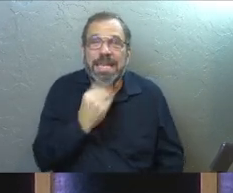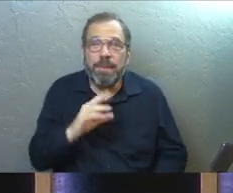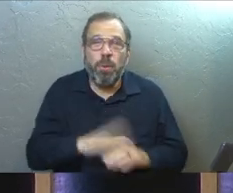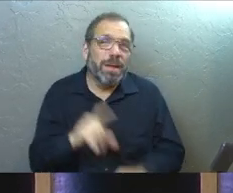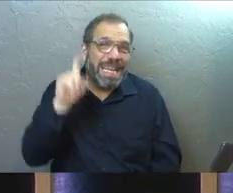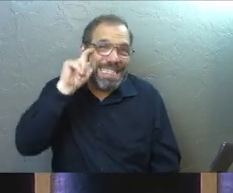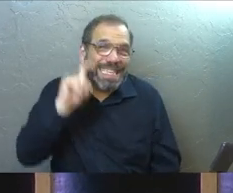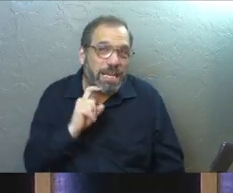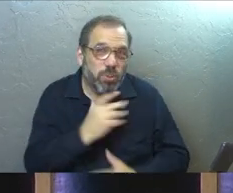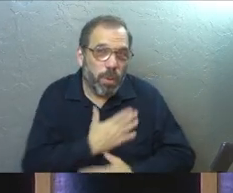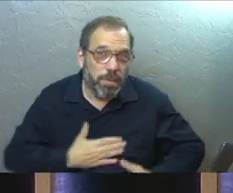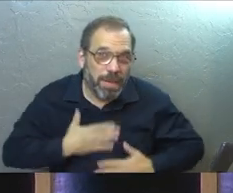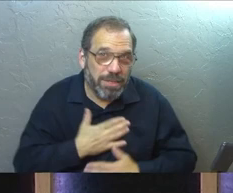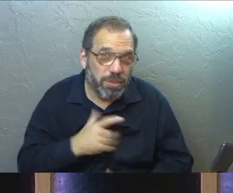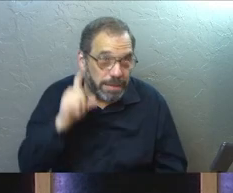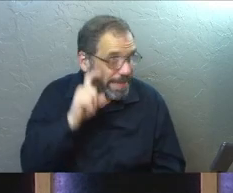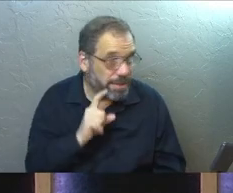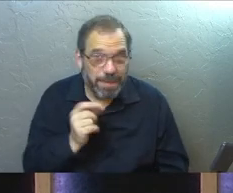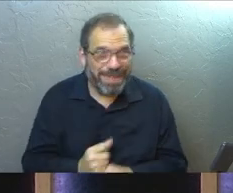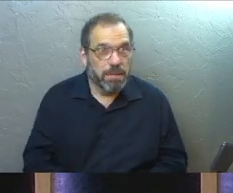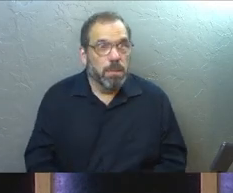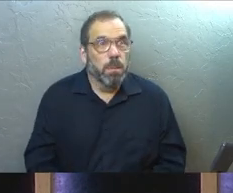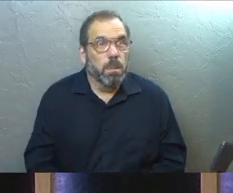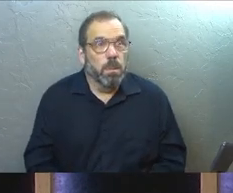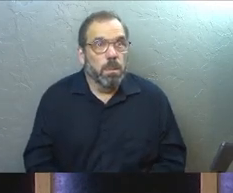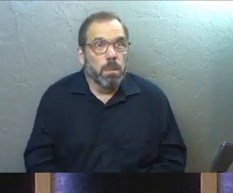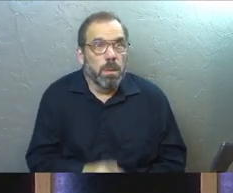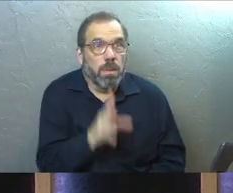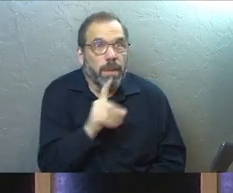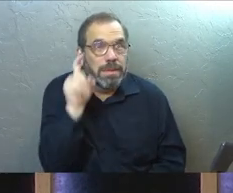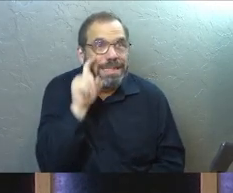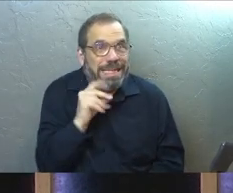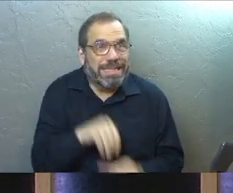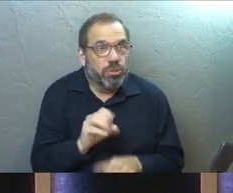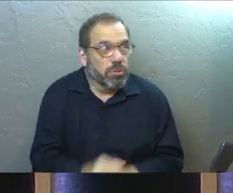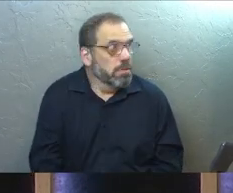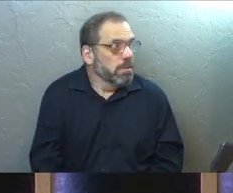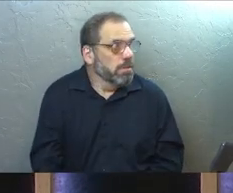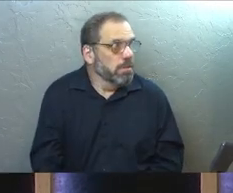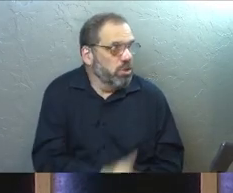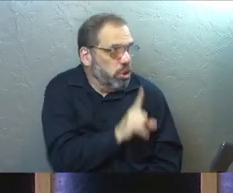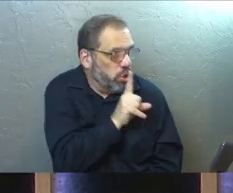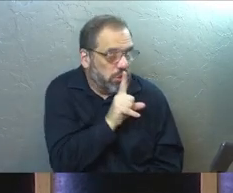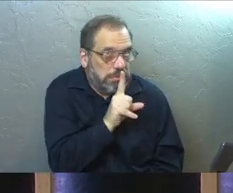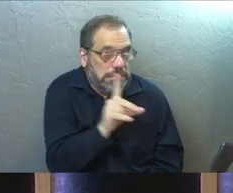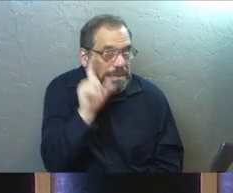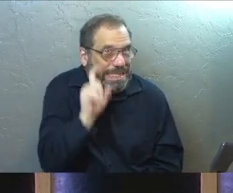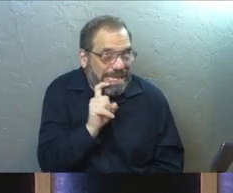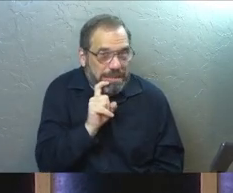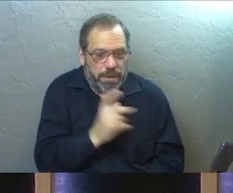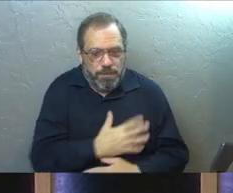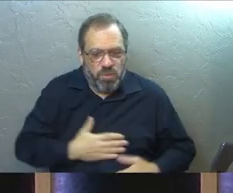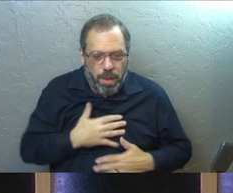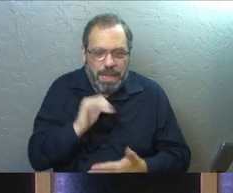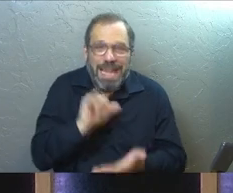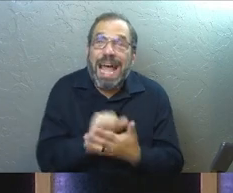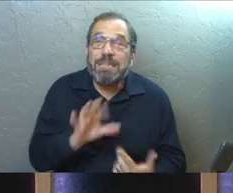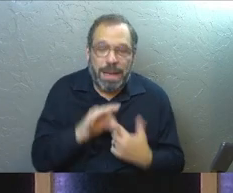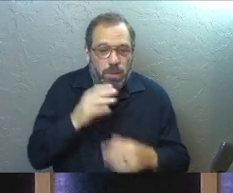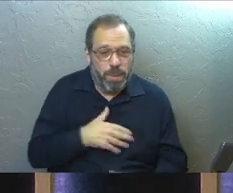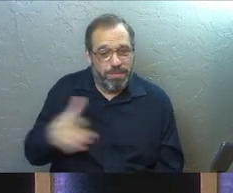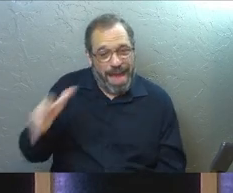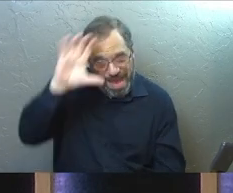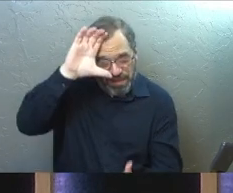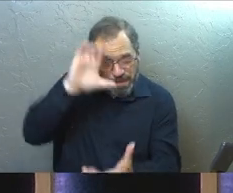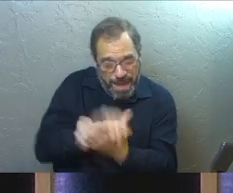is sexual pleasure, just to make you uncomfortable this morning. "How could a worn-out woman like me enjoy such pleasure, especially when